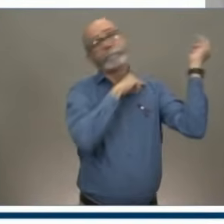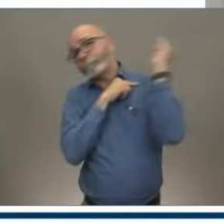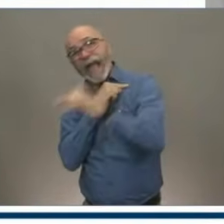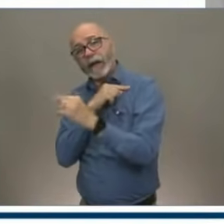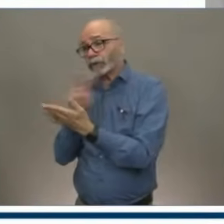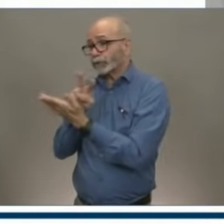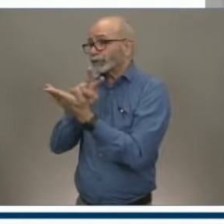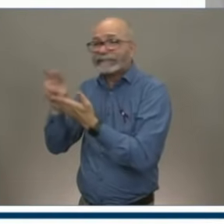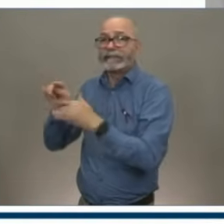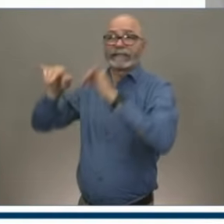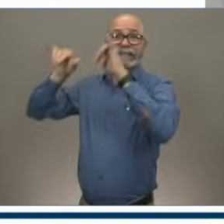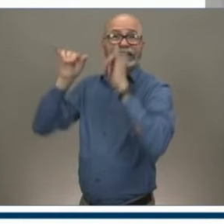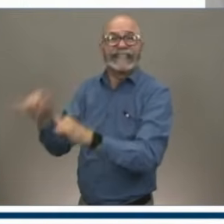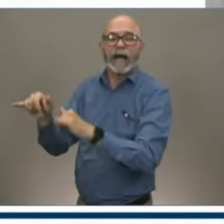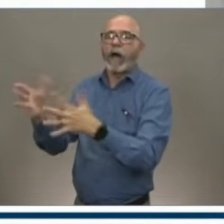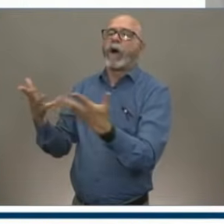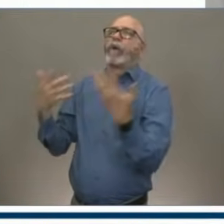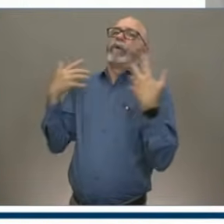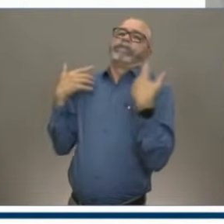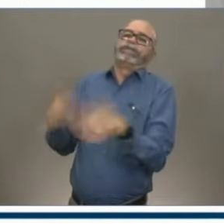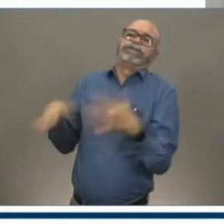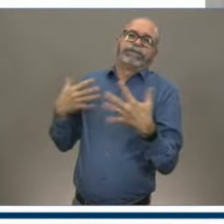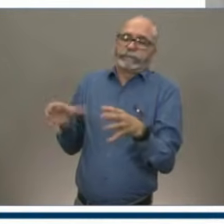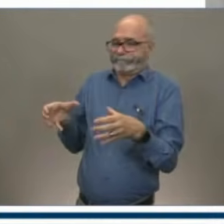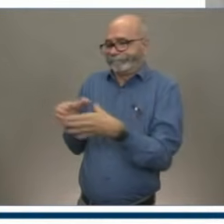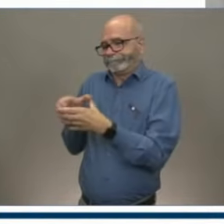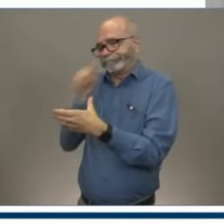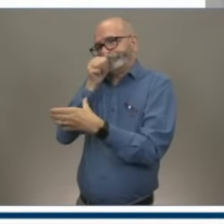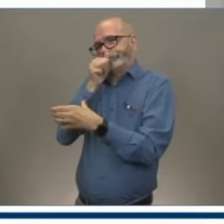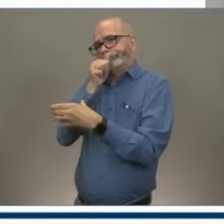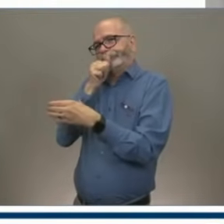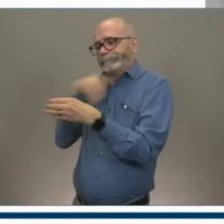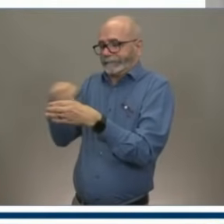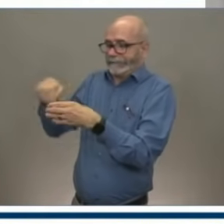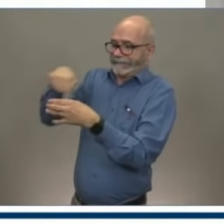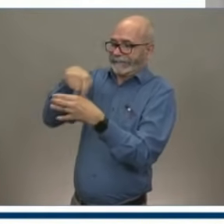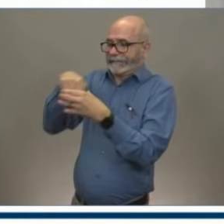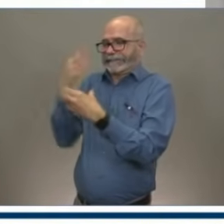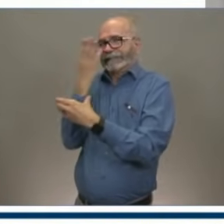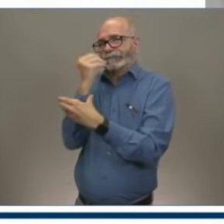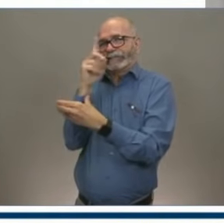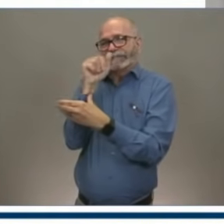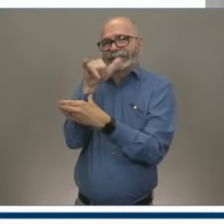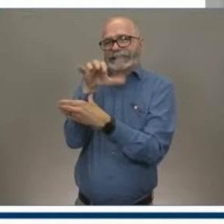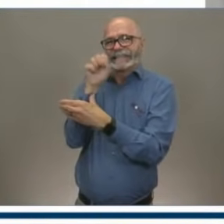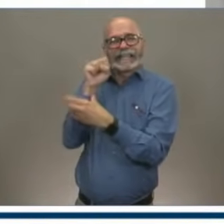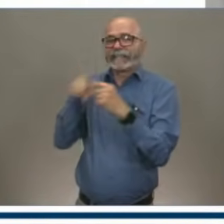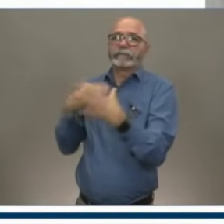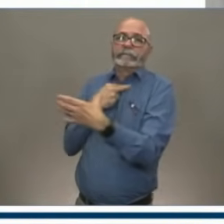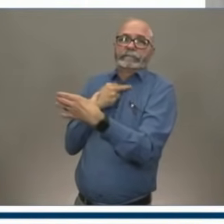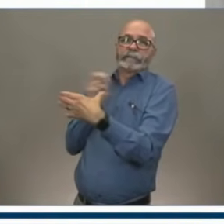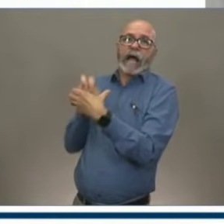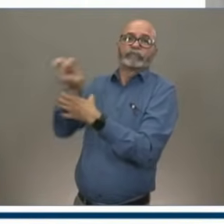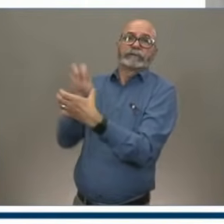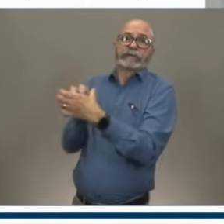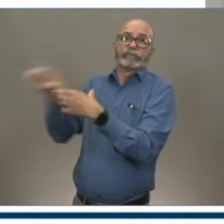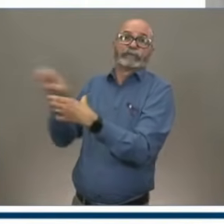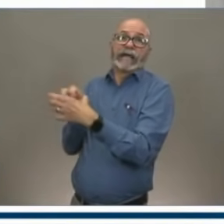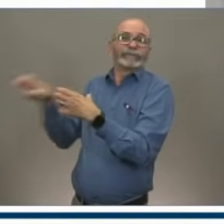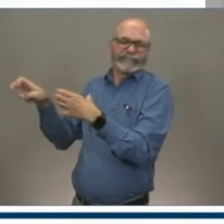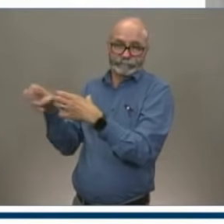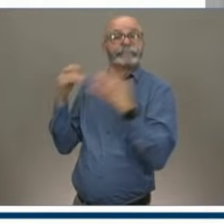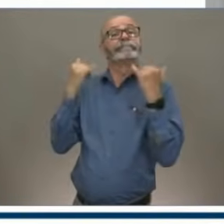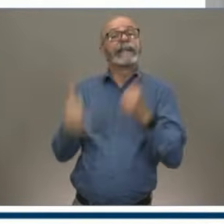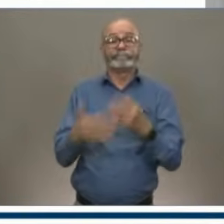restrictions, keep their family bubble close and their movement limited. But now, going forward, they will be